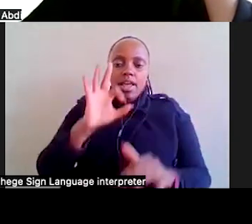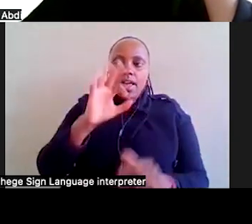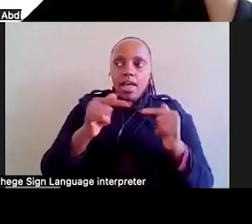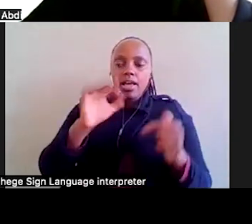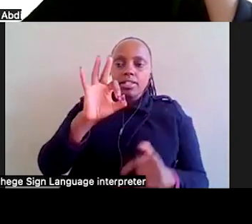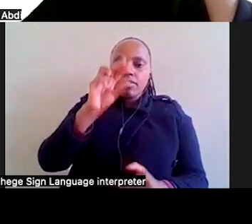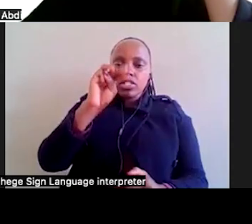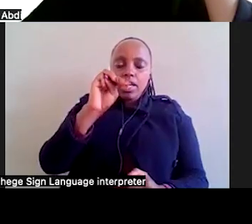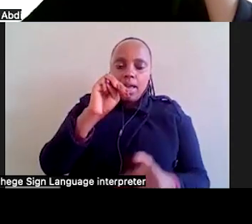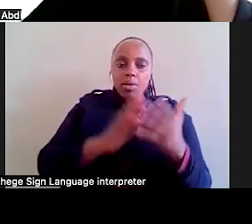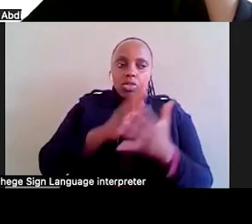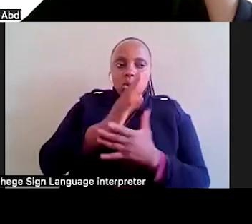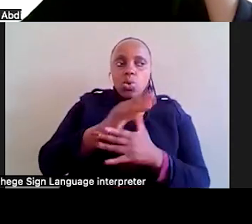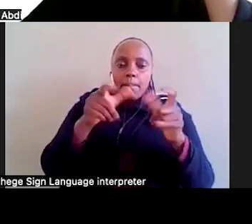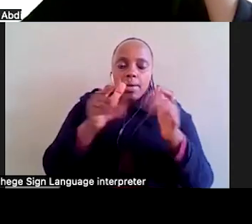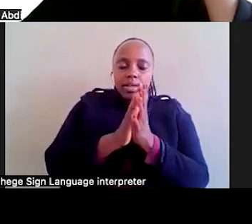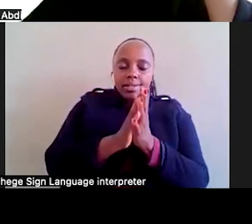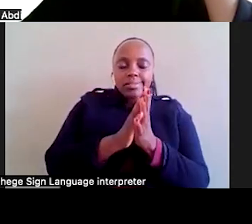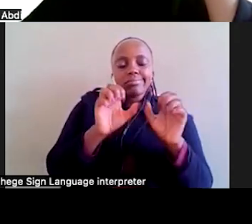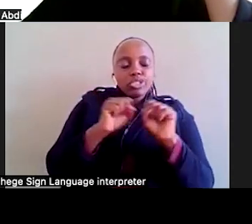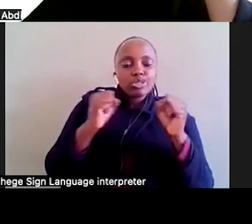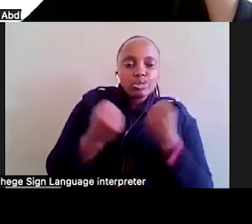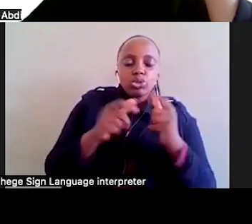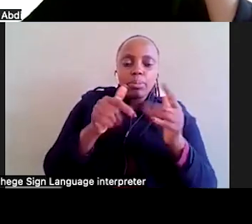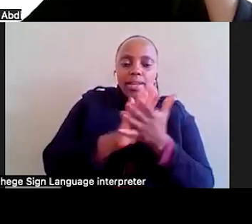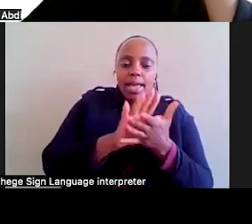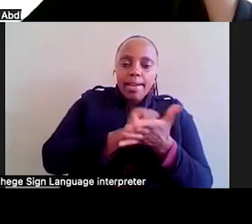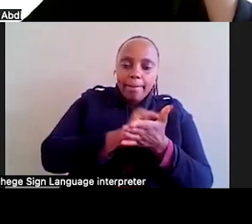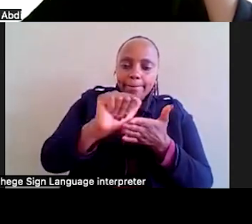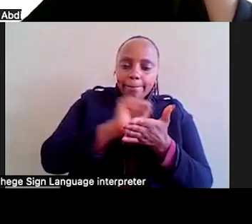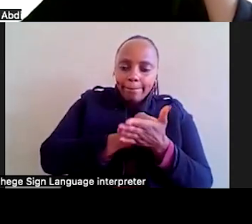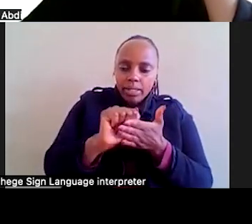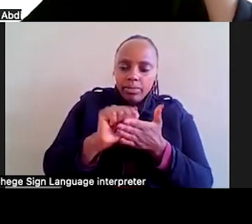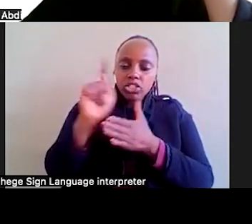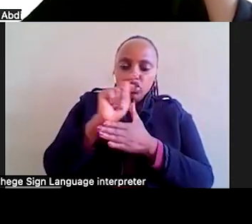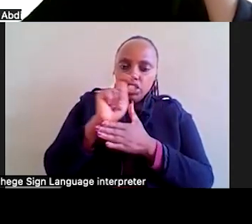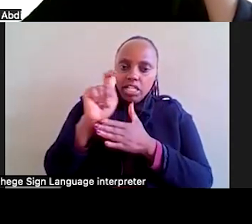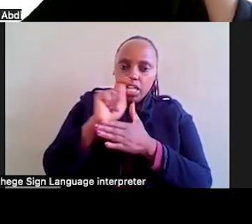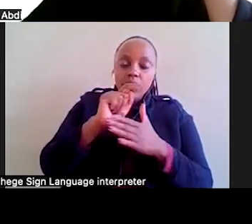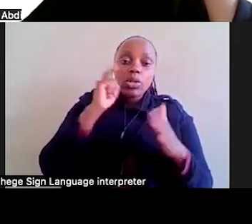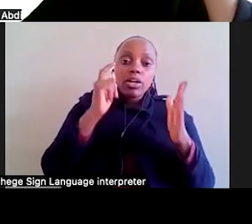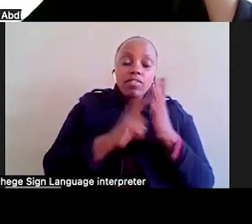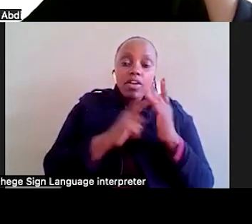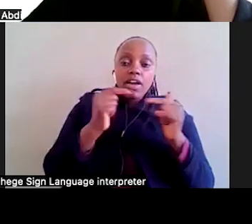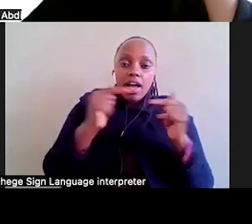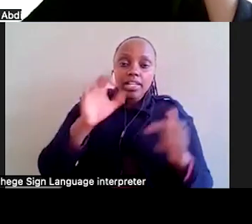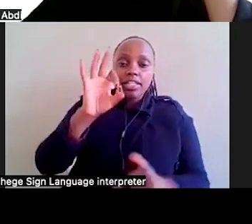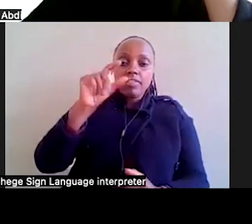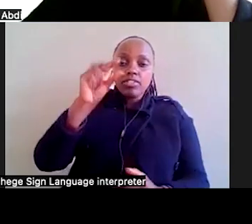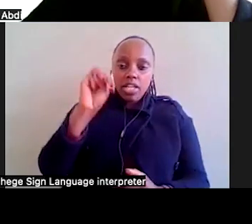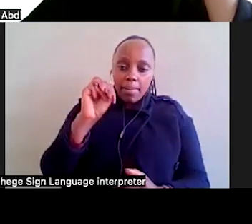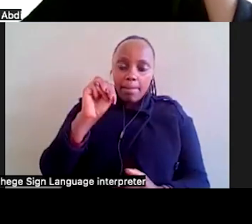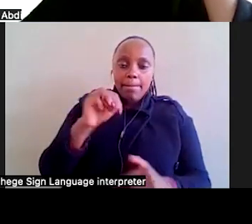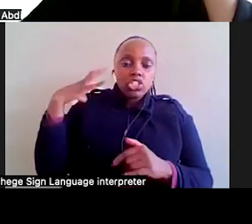the media, print and electronic and social media, training and recognizing of anti-FGM champions,